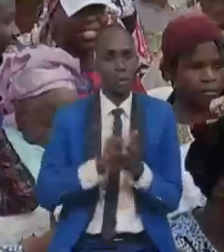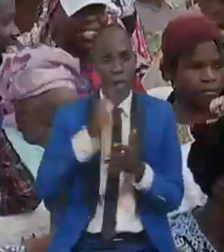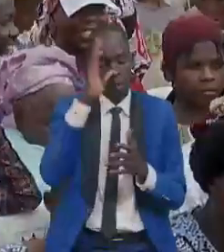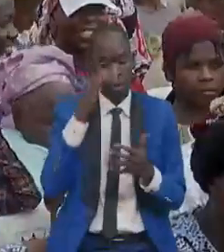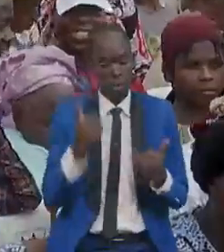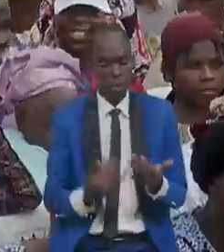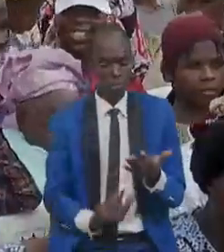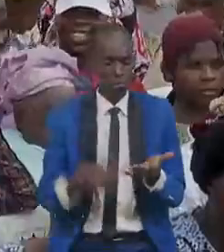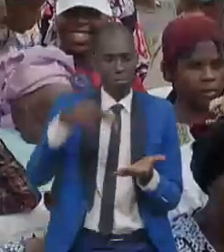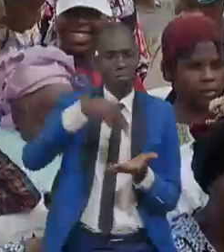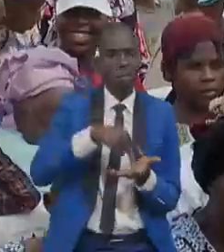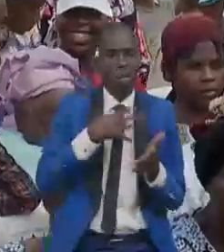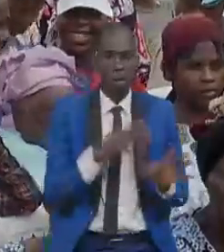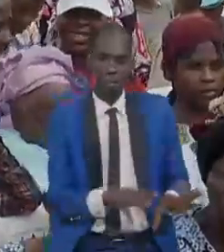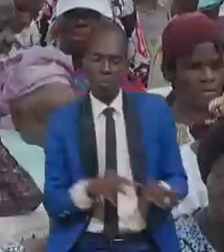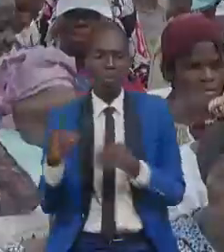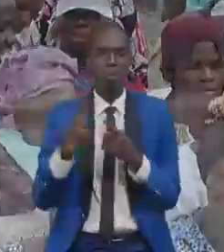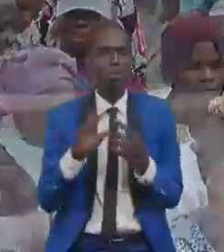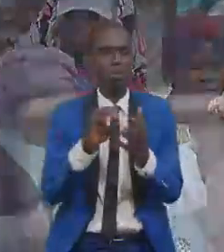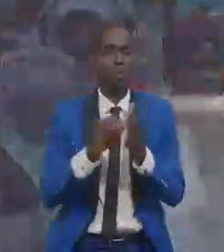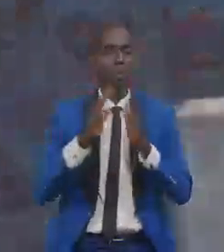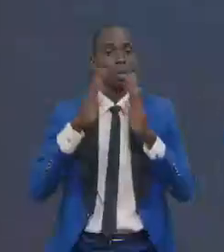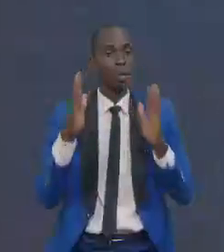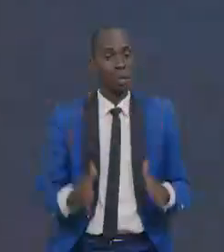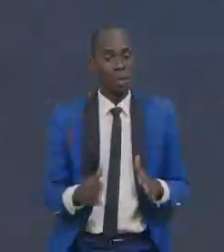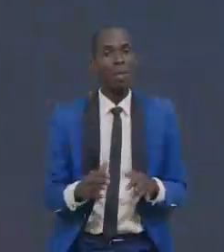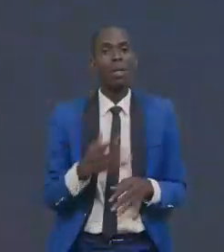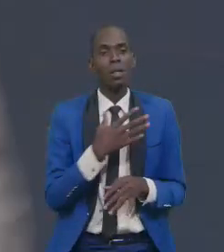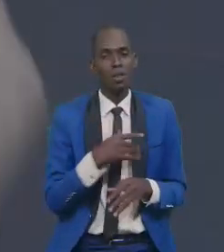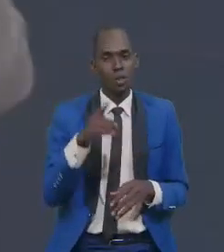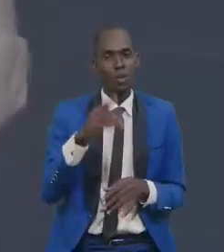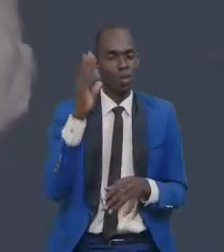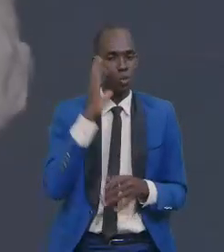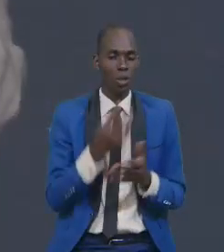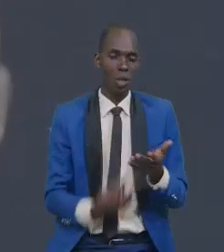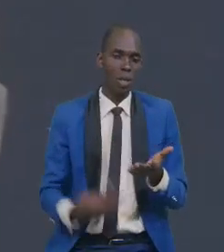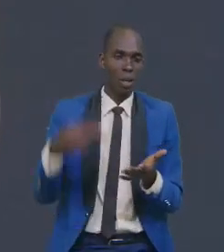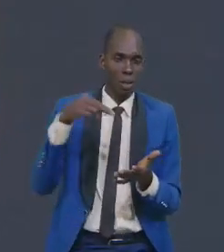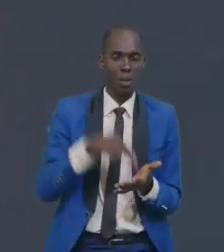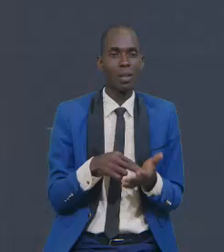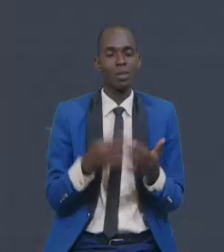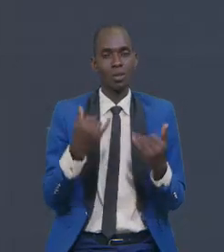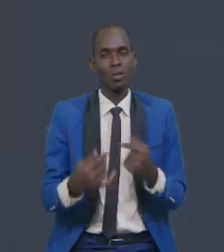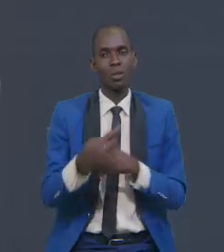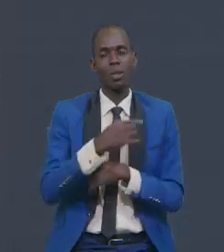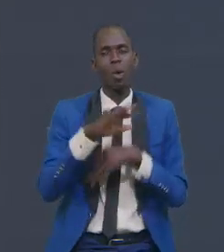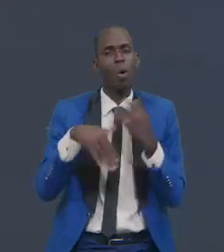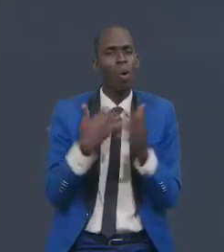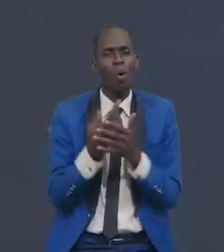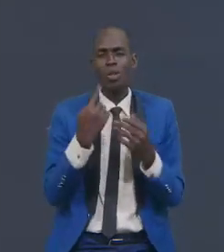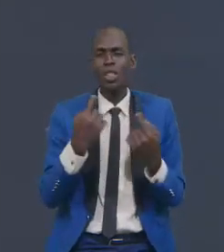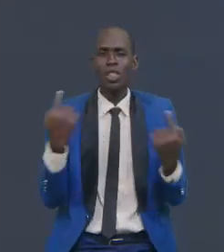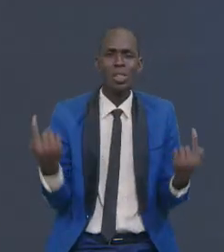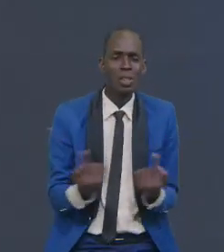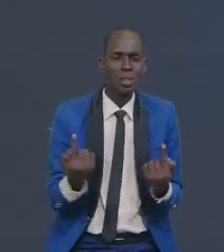behind. You'll arise and leave all the disease behind, the things that torment your life and the things